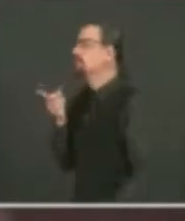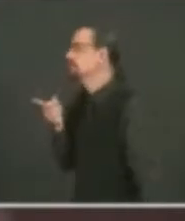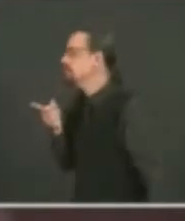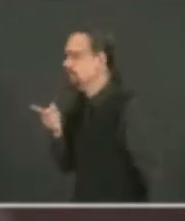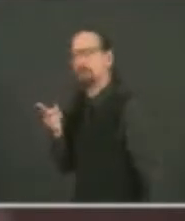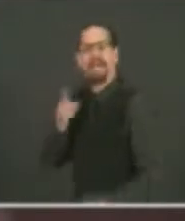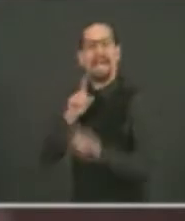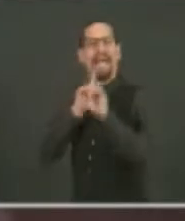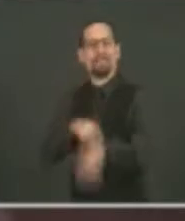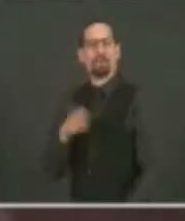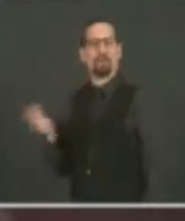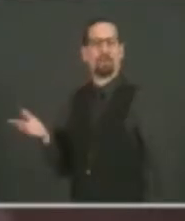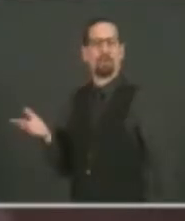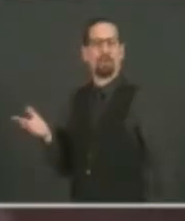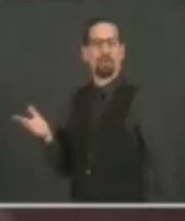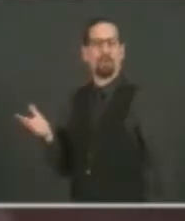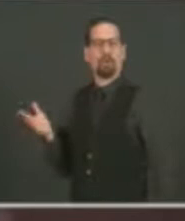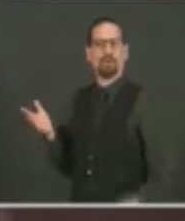highly imperfect world.